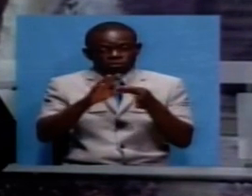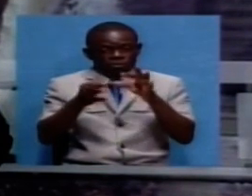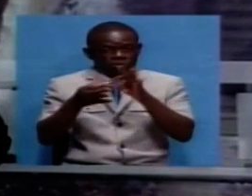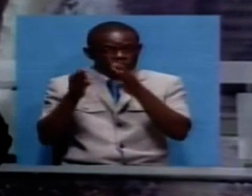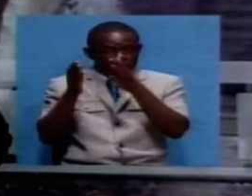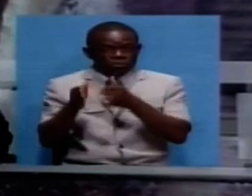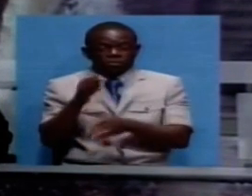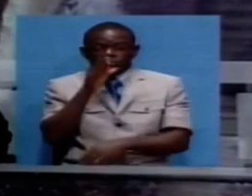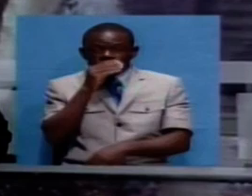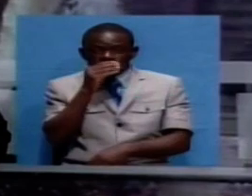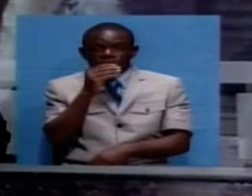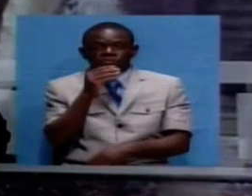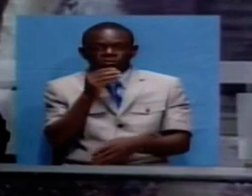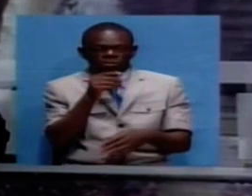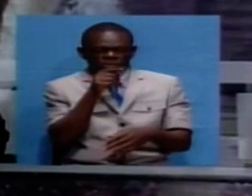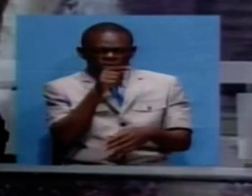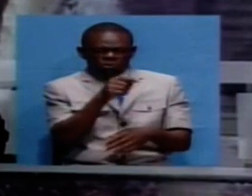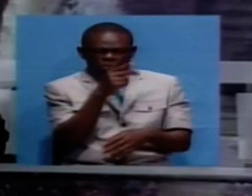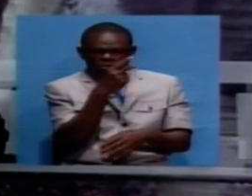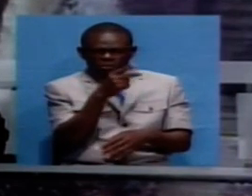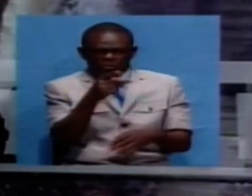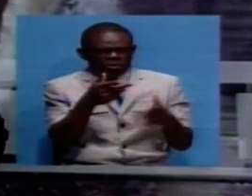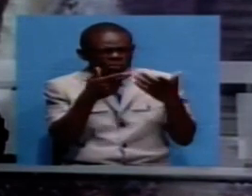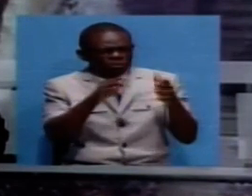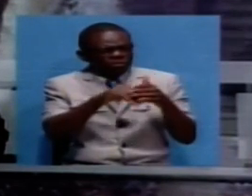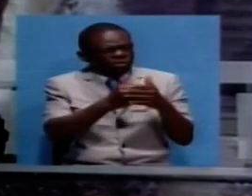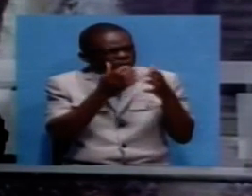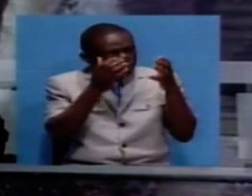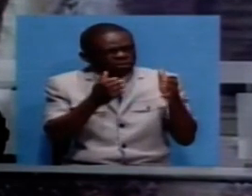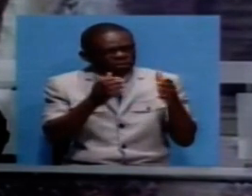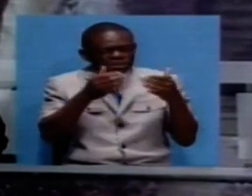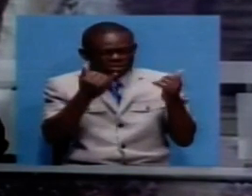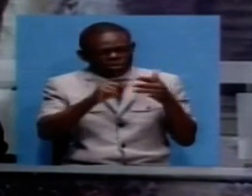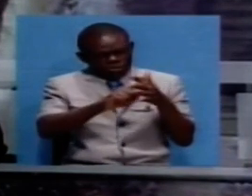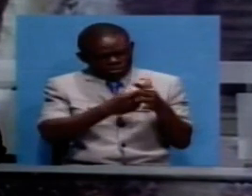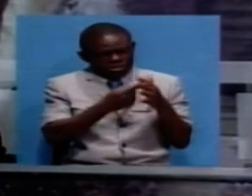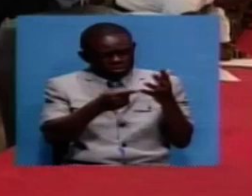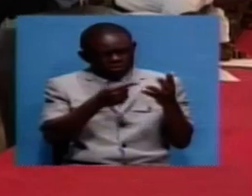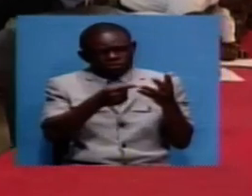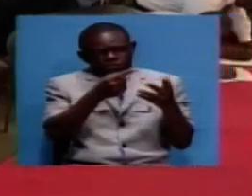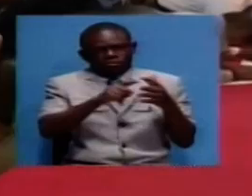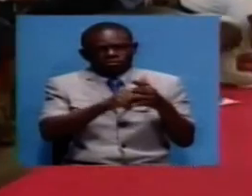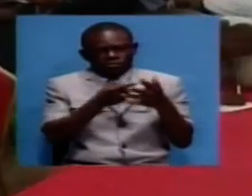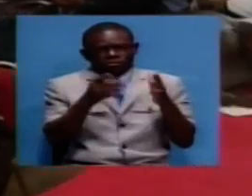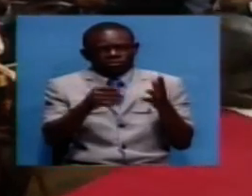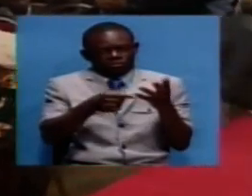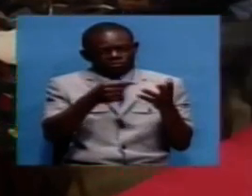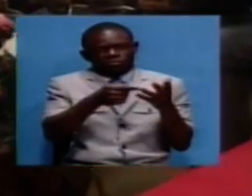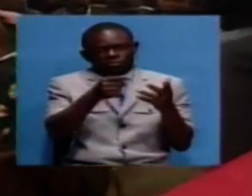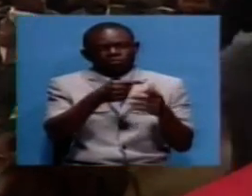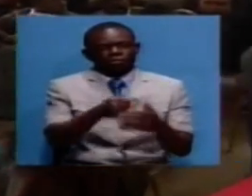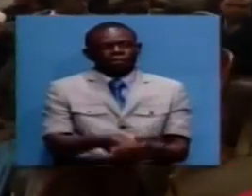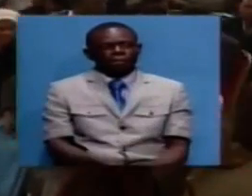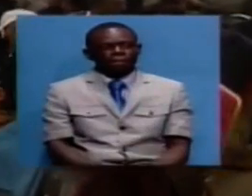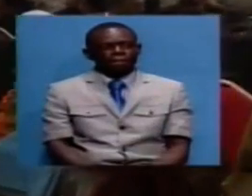of quantifying the property lost has started. Ruth Mwale has the details in this report. These are